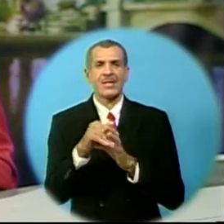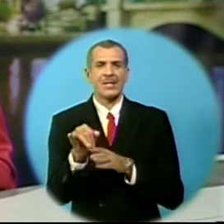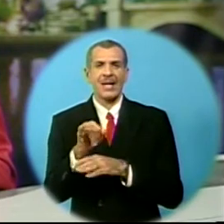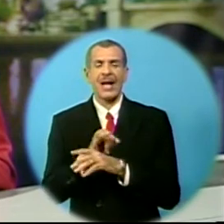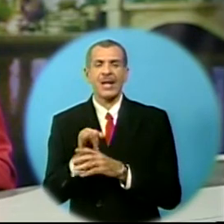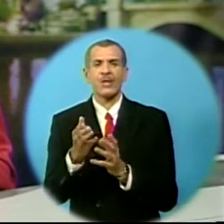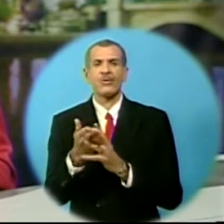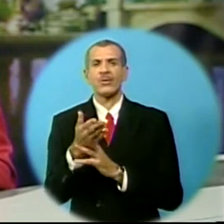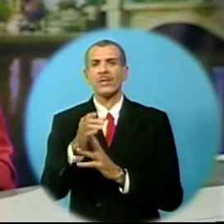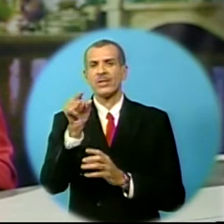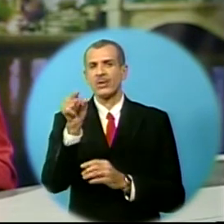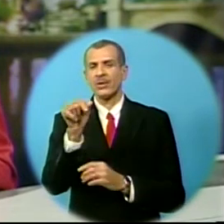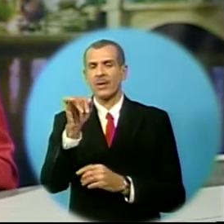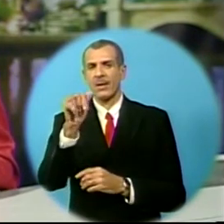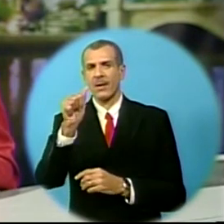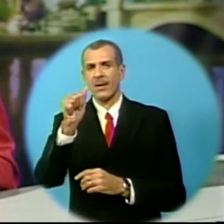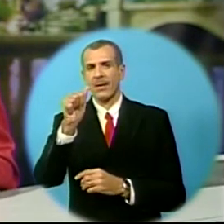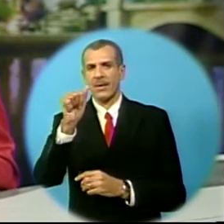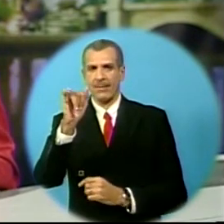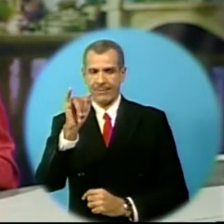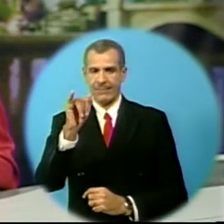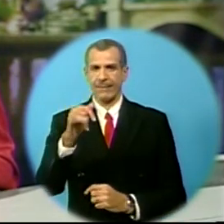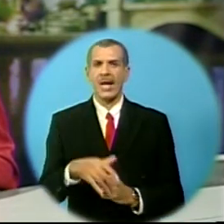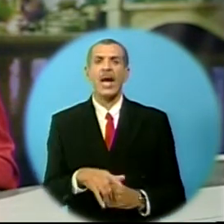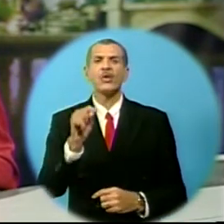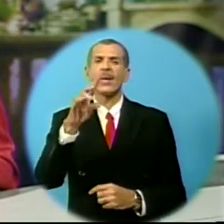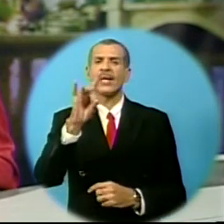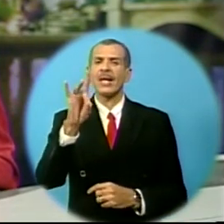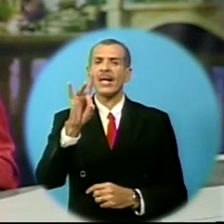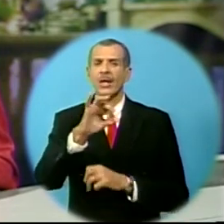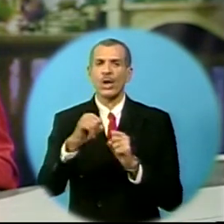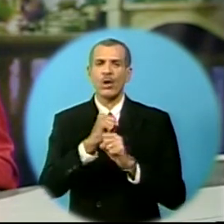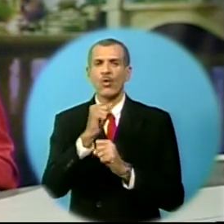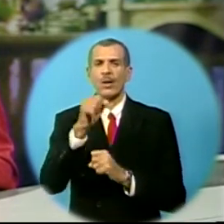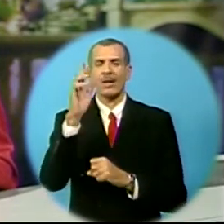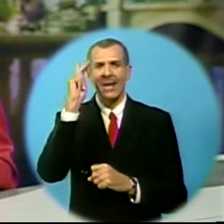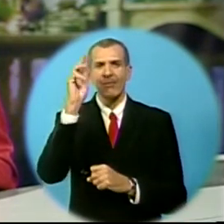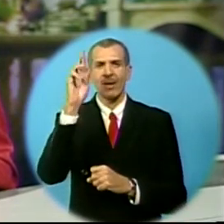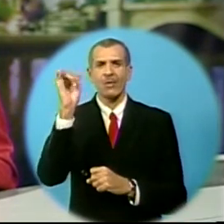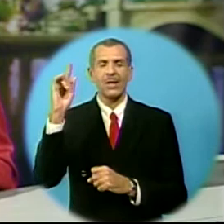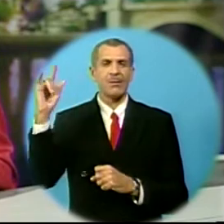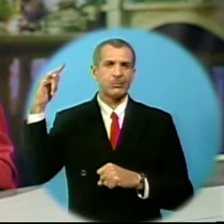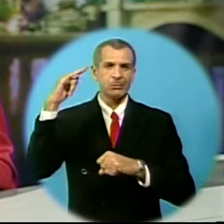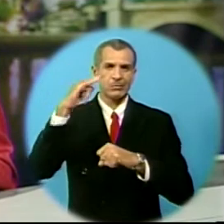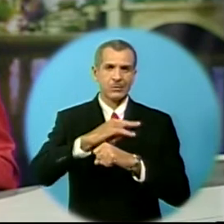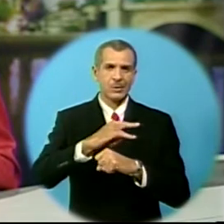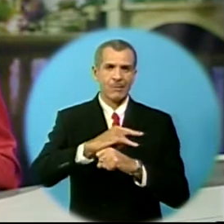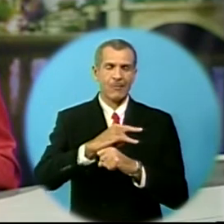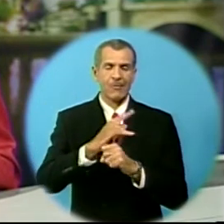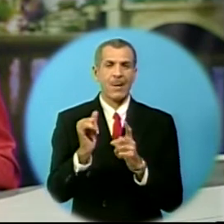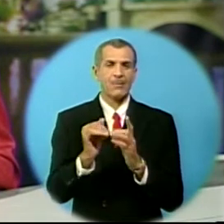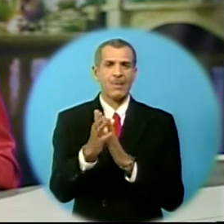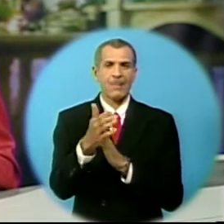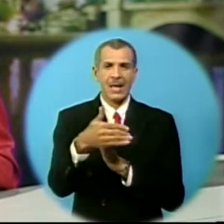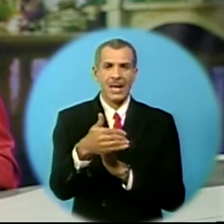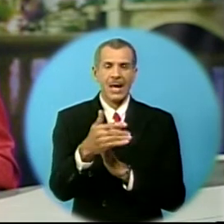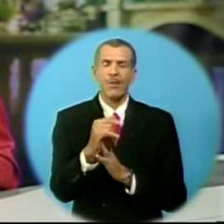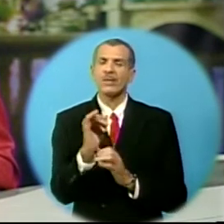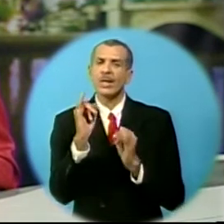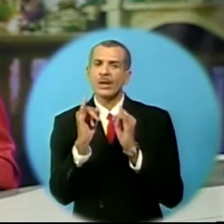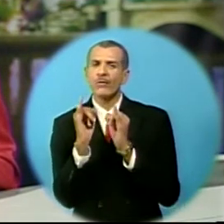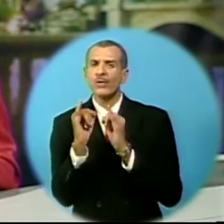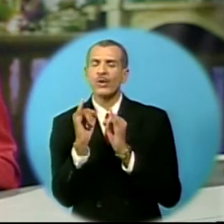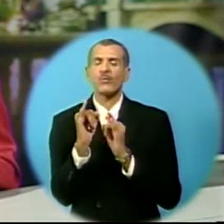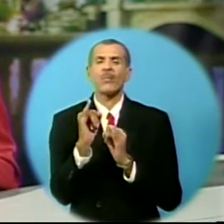Grantley Adams International Airport. 28-year-old Kevin Reed arrived by air from Jamaica on Monday, was interviewed by drug